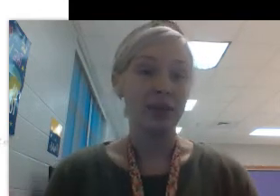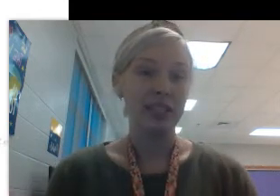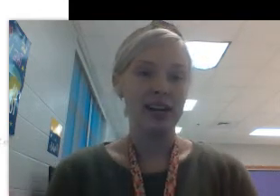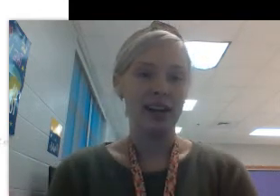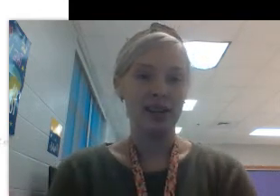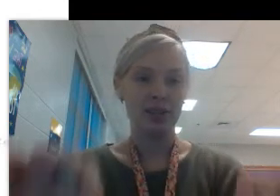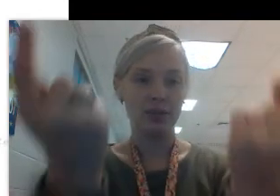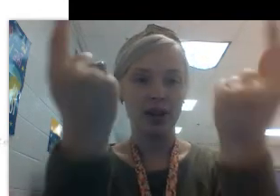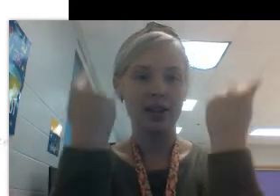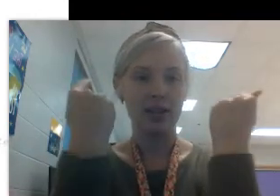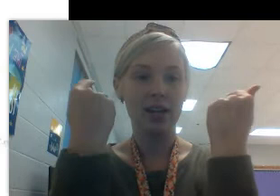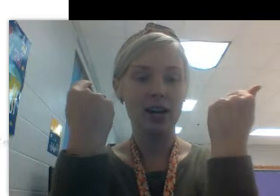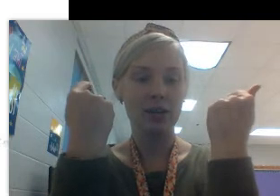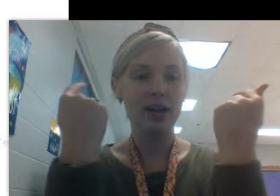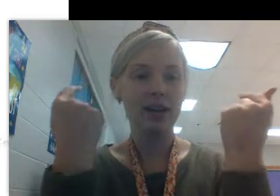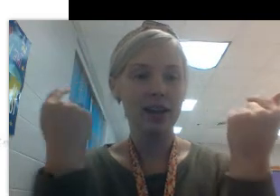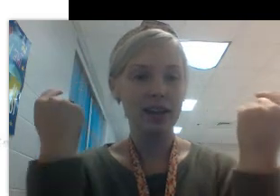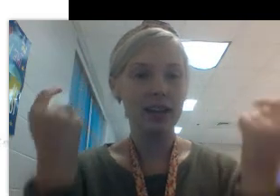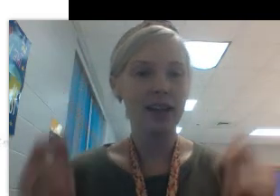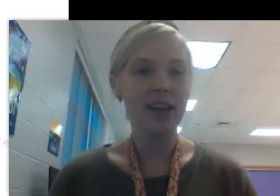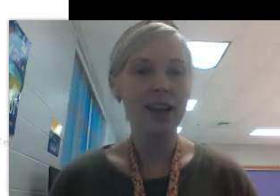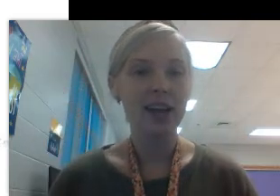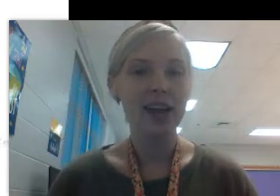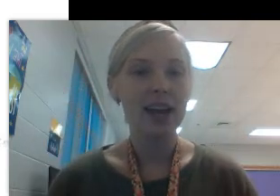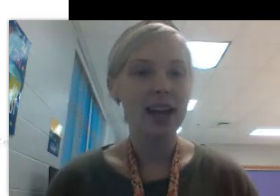I think we sign it this way. Come.